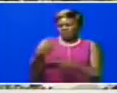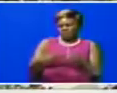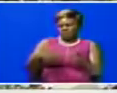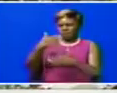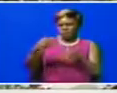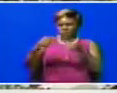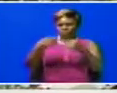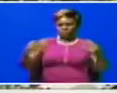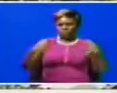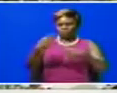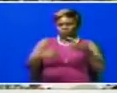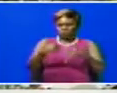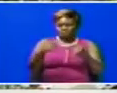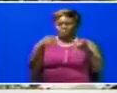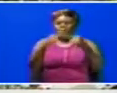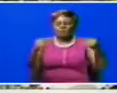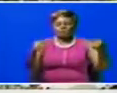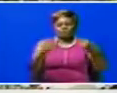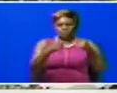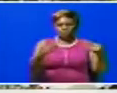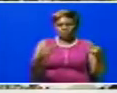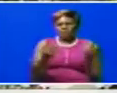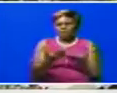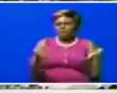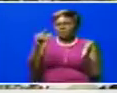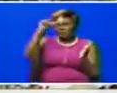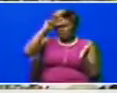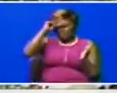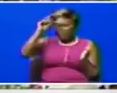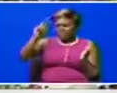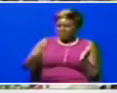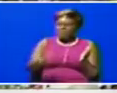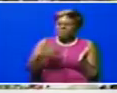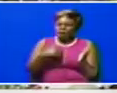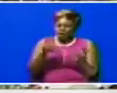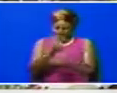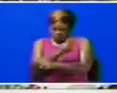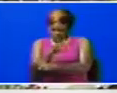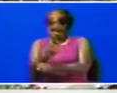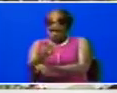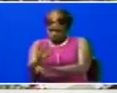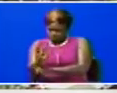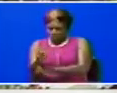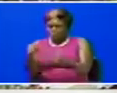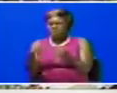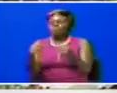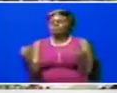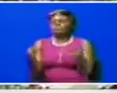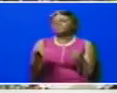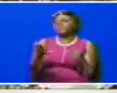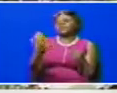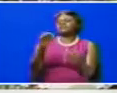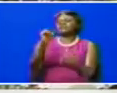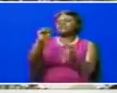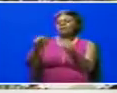Opposition can continue with the role of opposition because any government needs a watchdog, and the opposition can do that